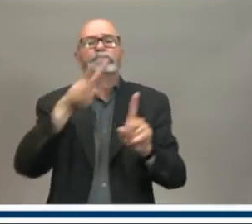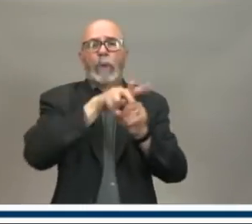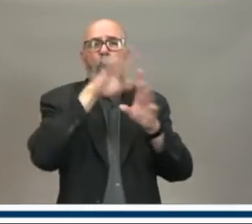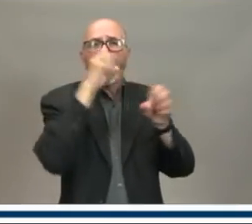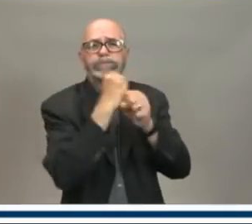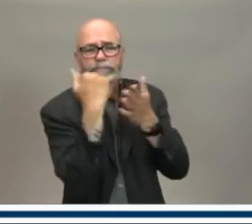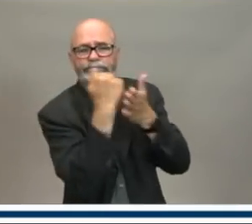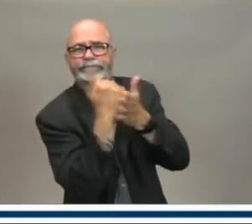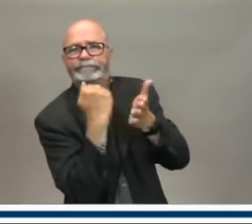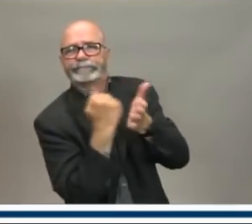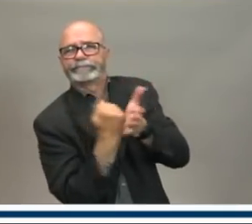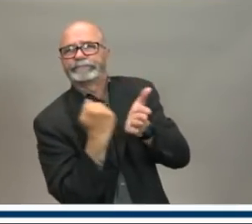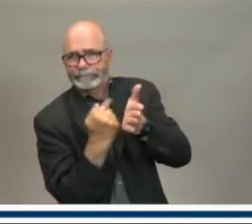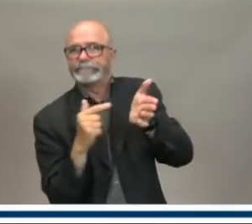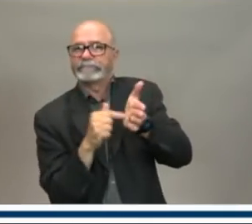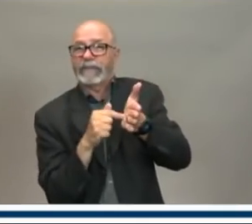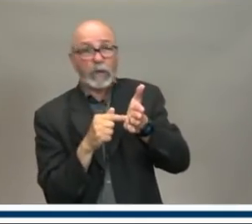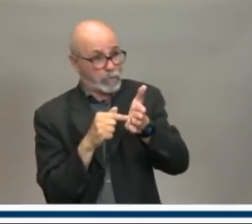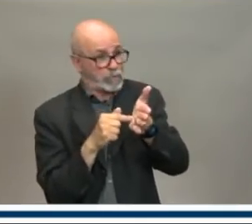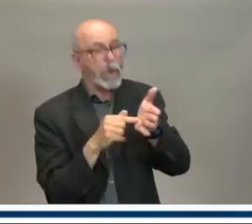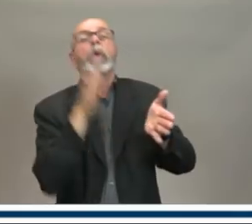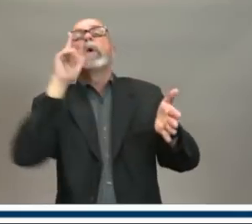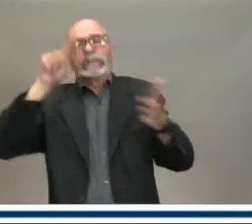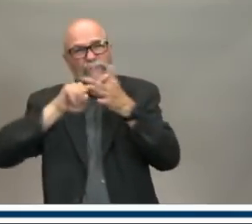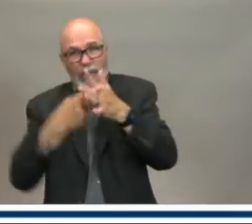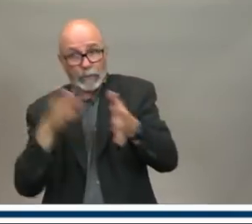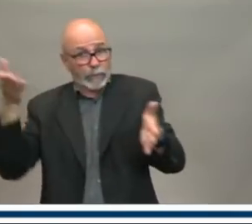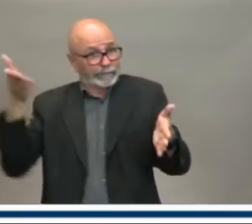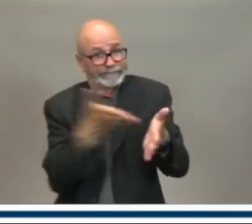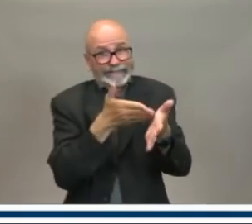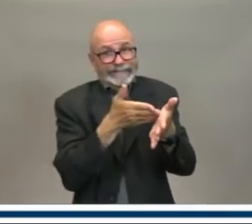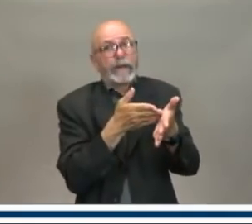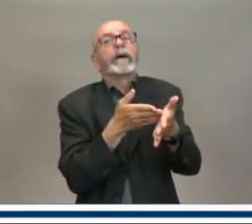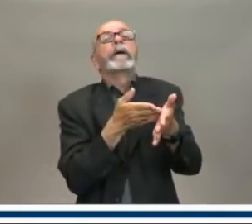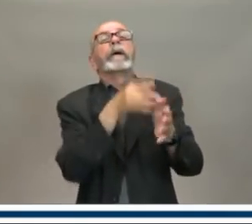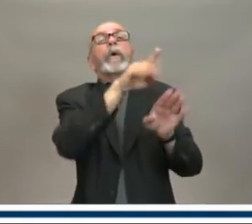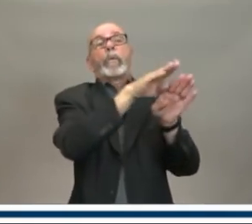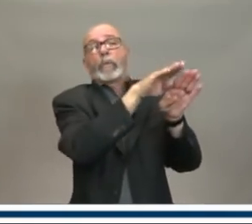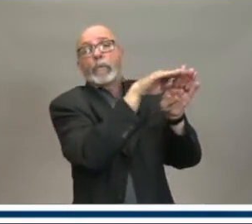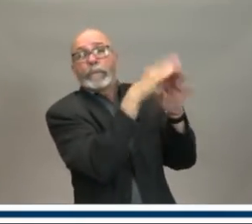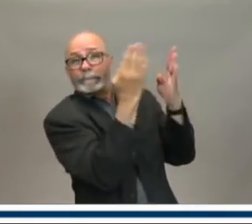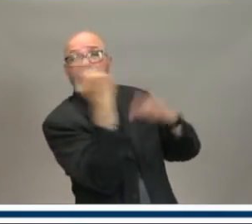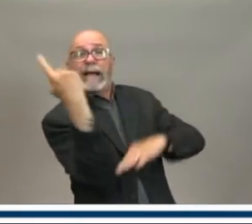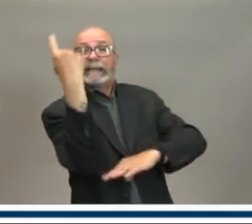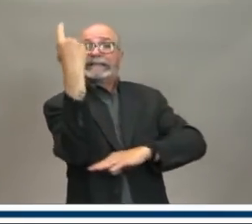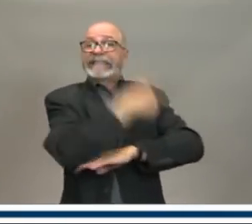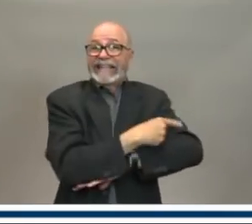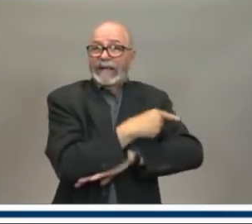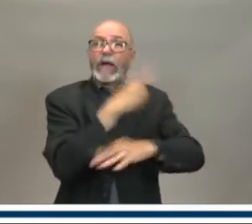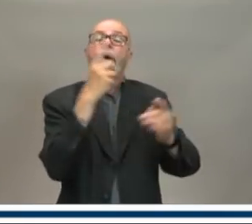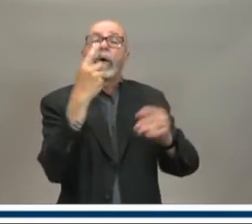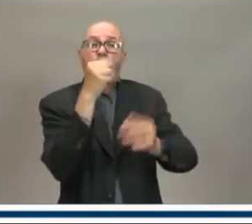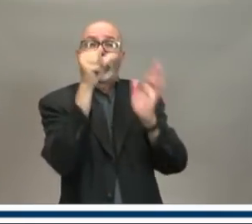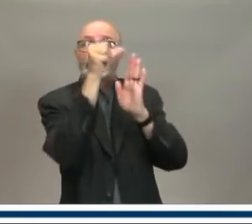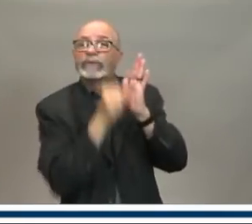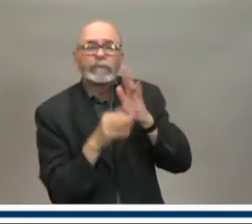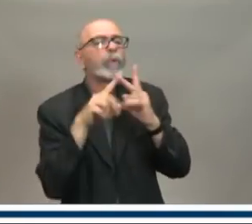is the opening. This will allow us to do, as I say, this day surgery and short stay. At the same